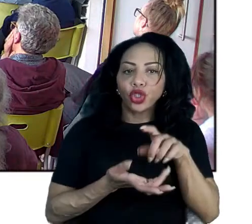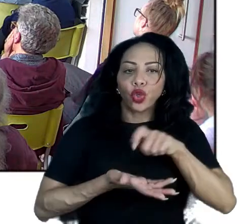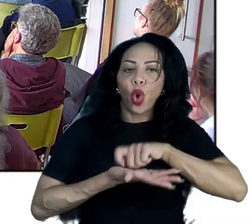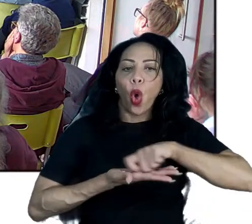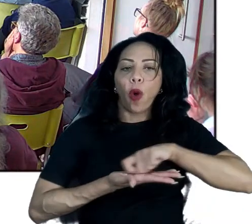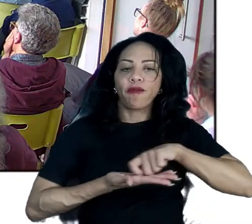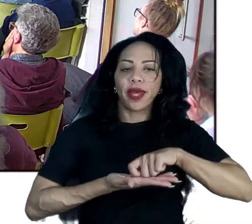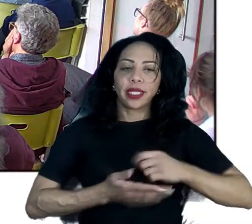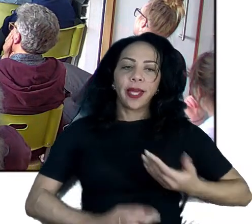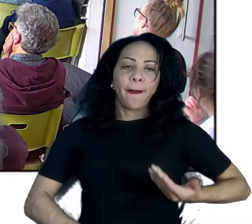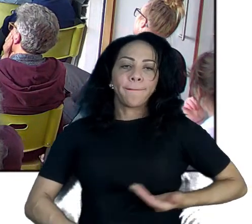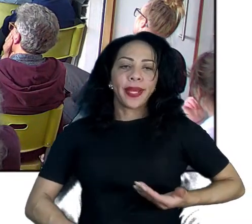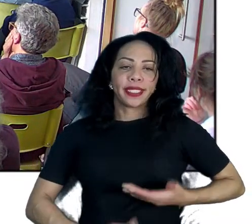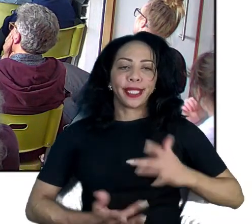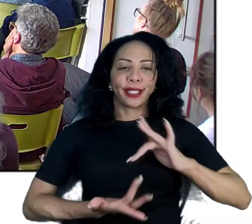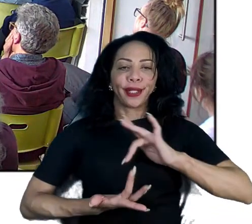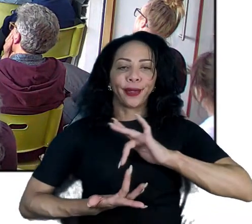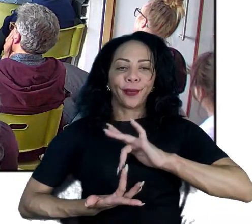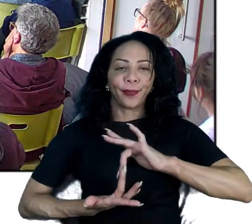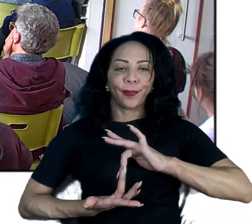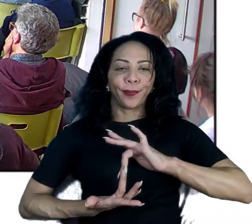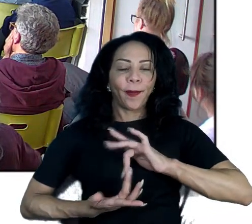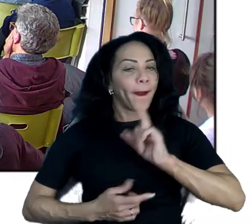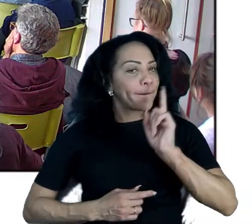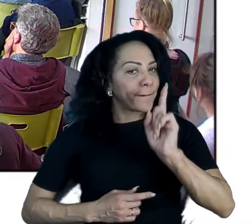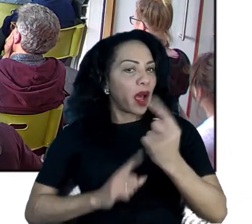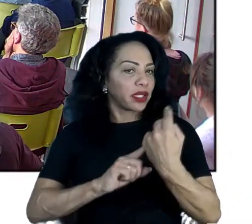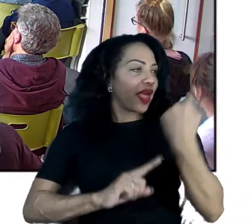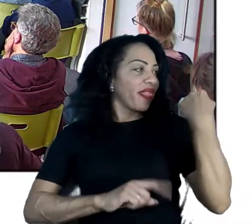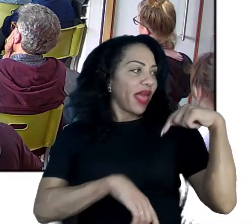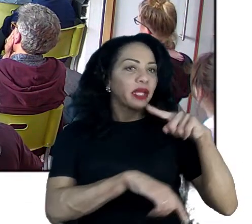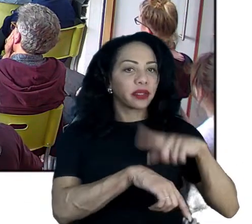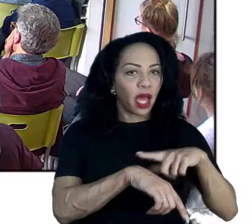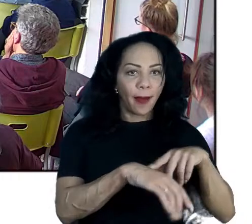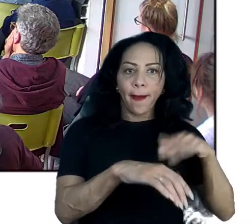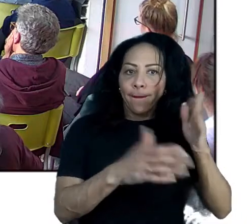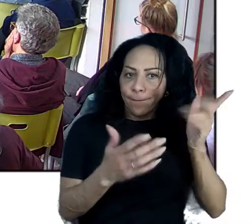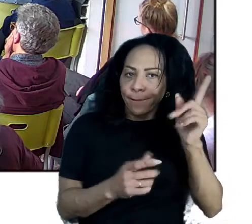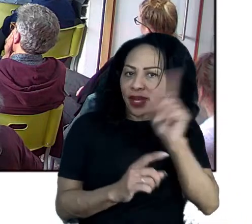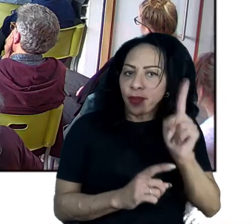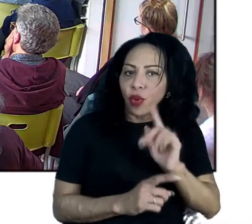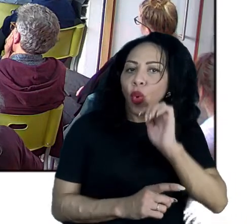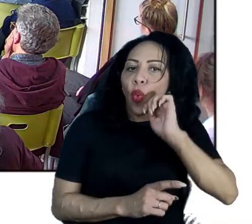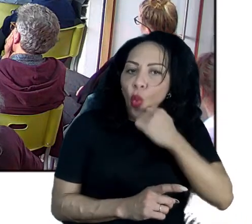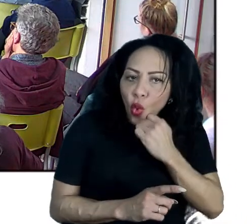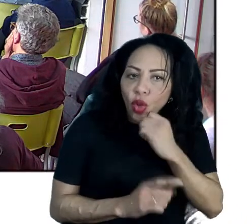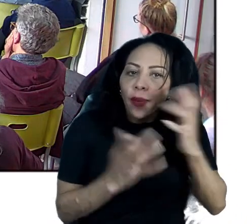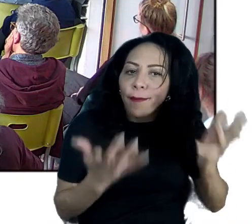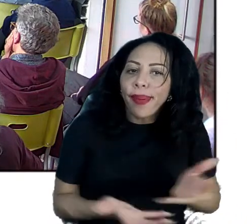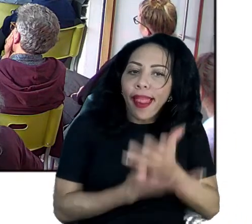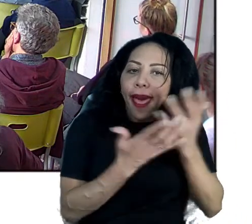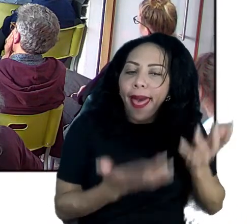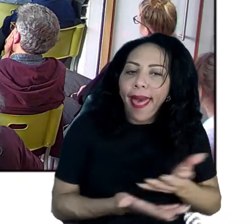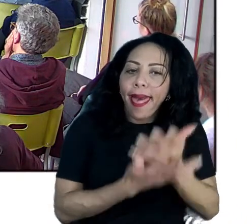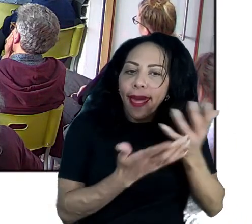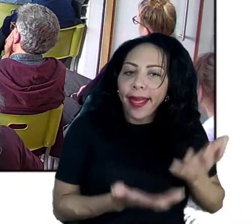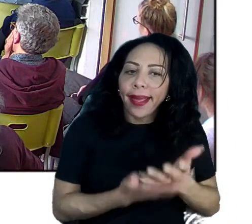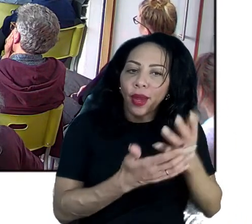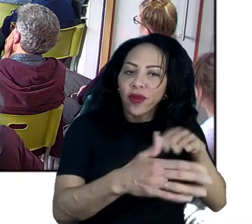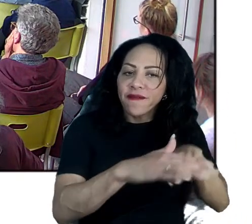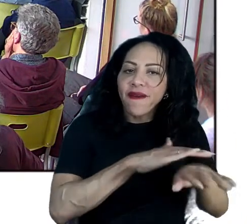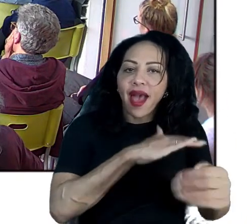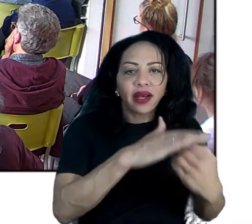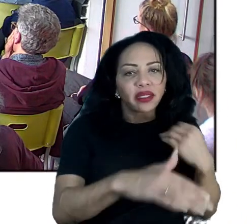them too. So it feels very, it feels absolutely right and fine to